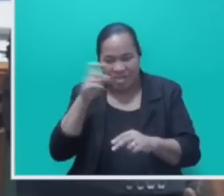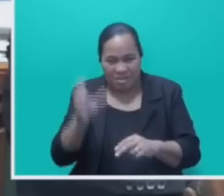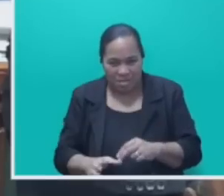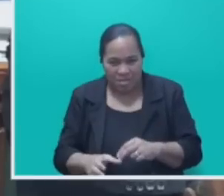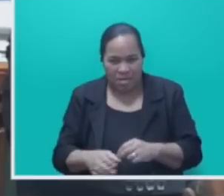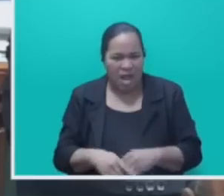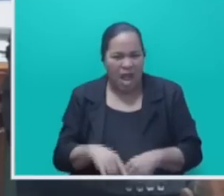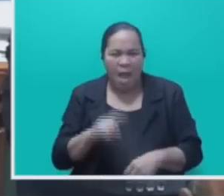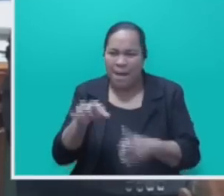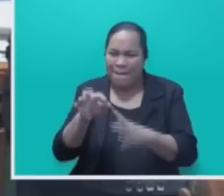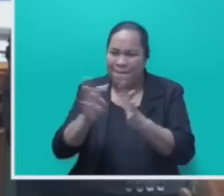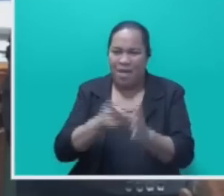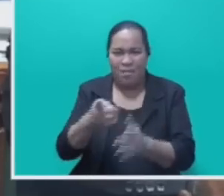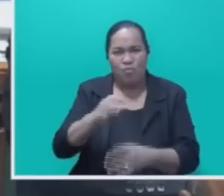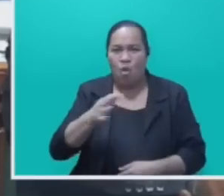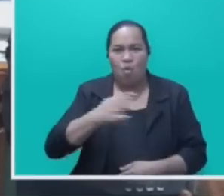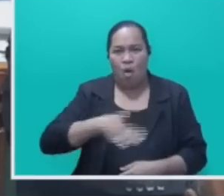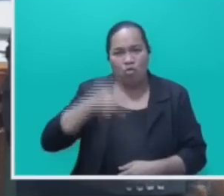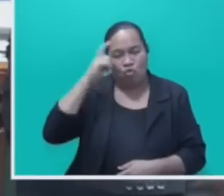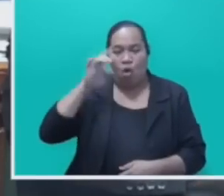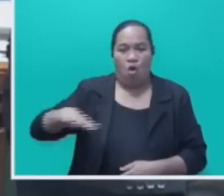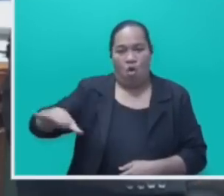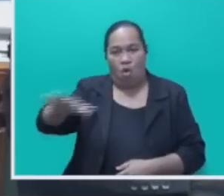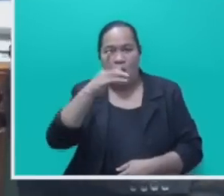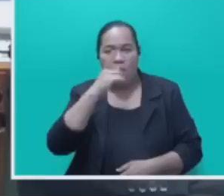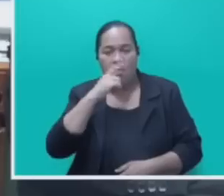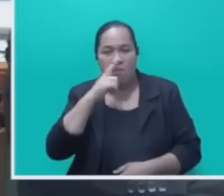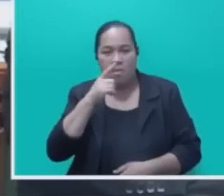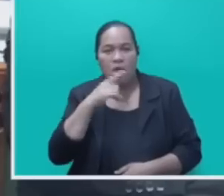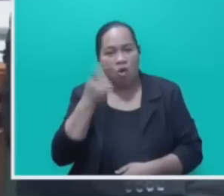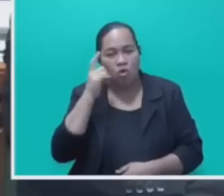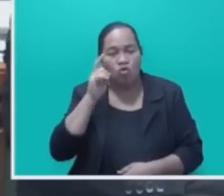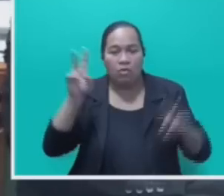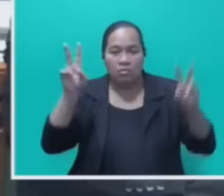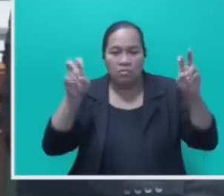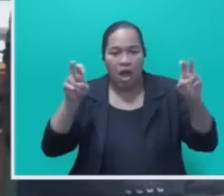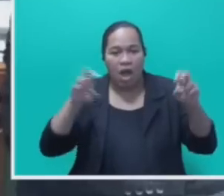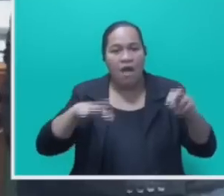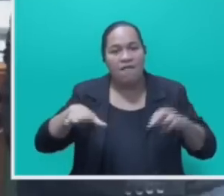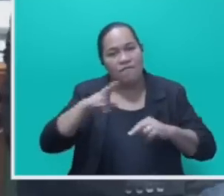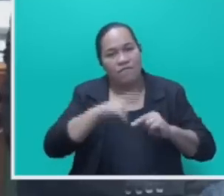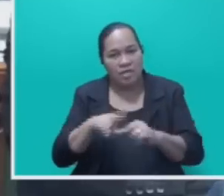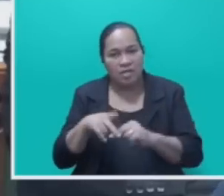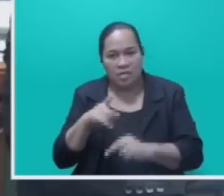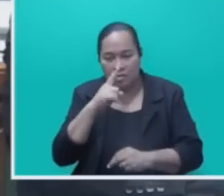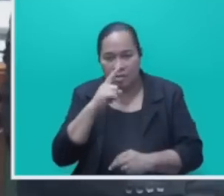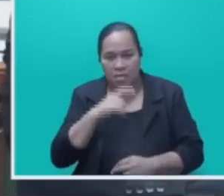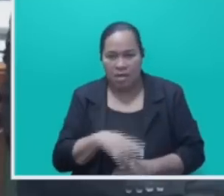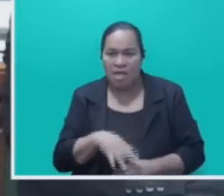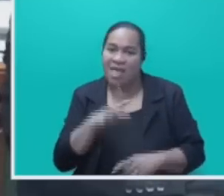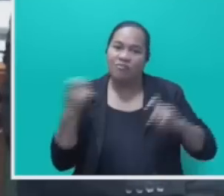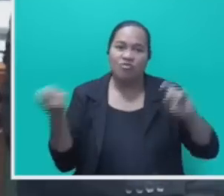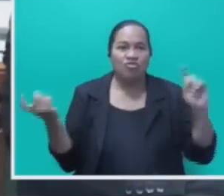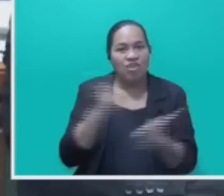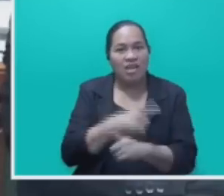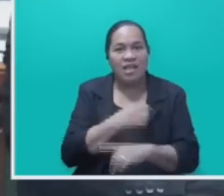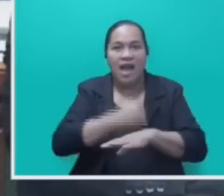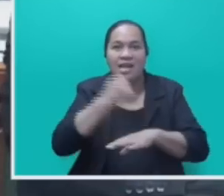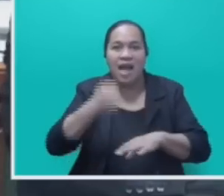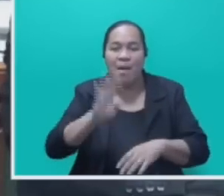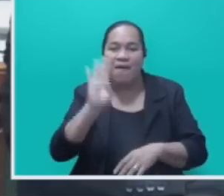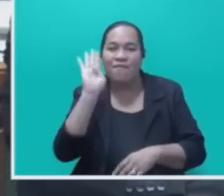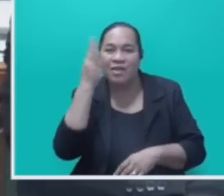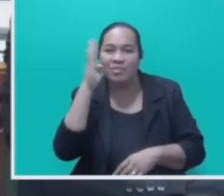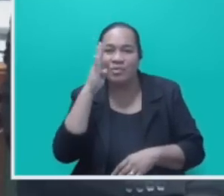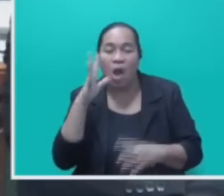of this country Fijians. They have even gone to the extent of changing the government Facebook and